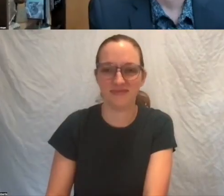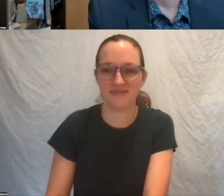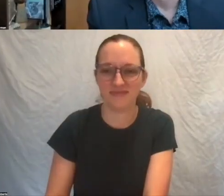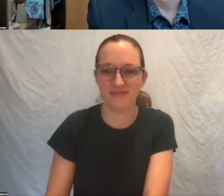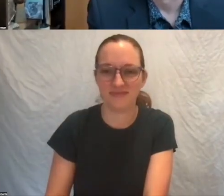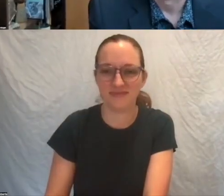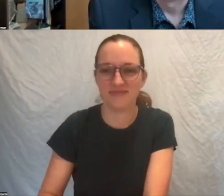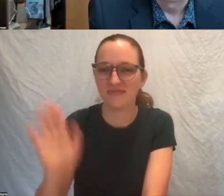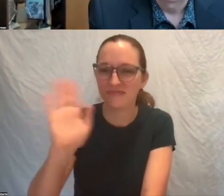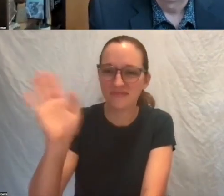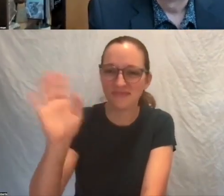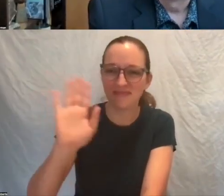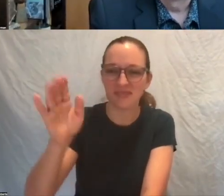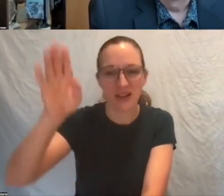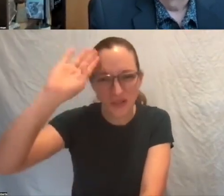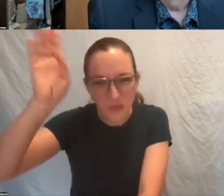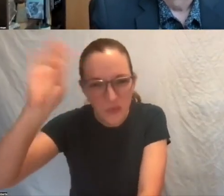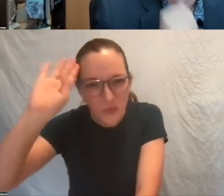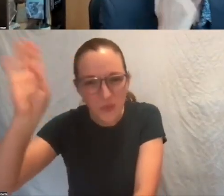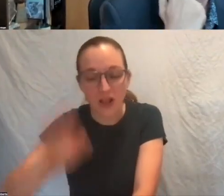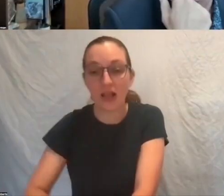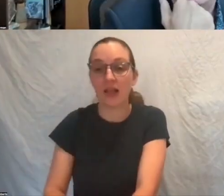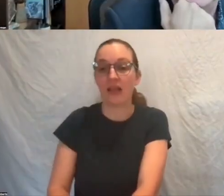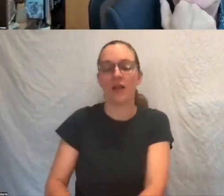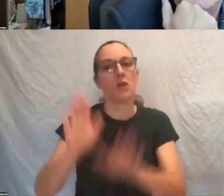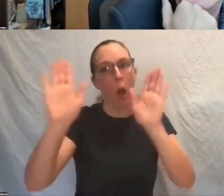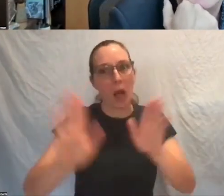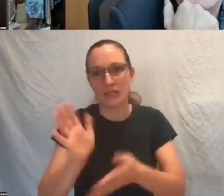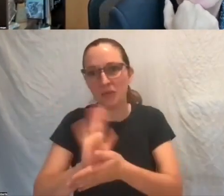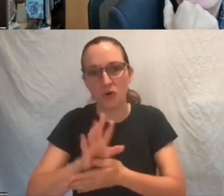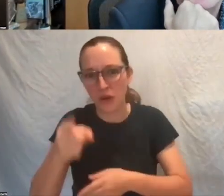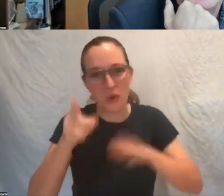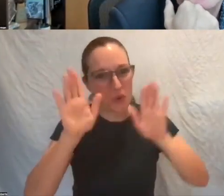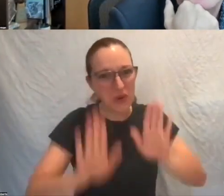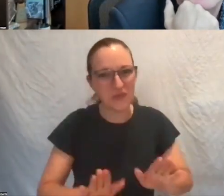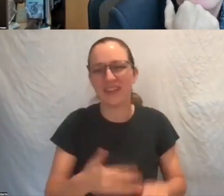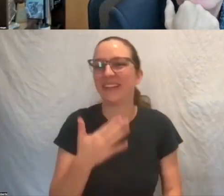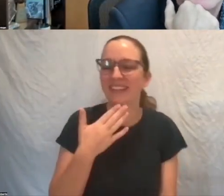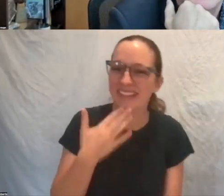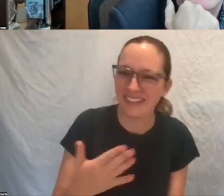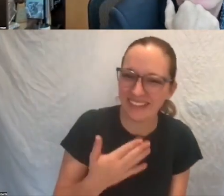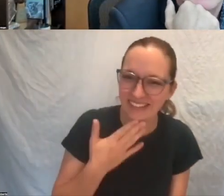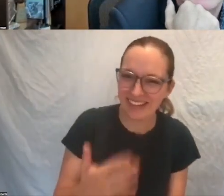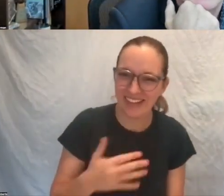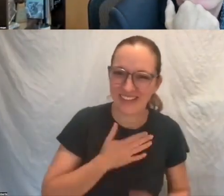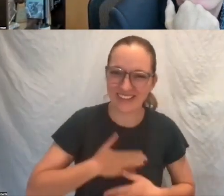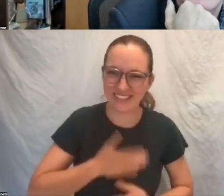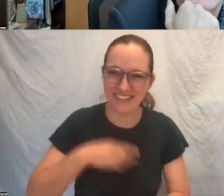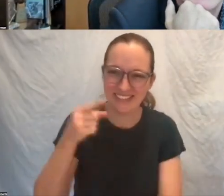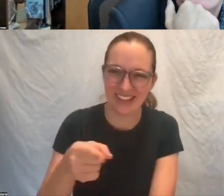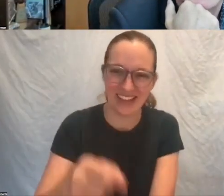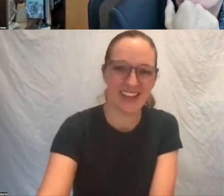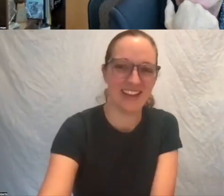Hi. Hello. By the way, it's an awesome movie. You were great in it. Thank you so much. I really appreciate